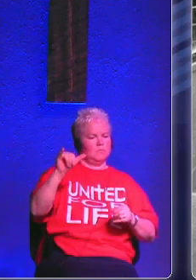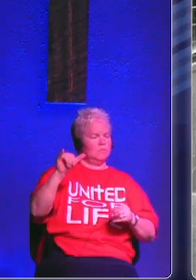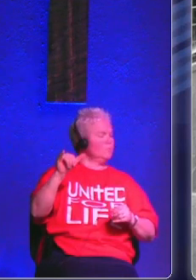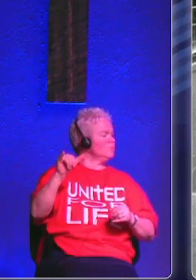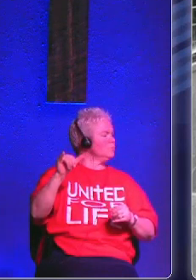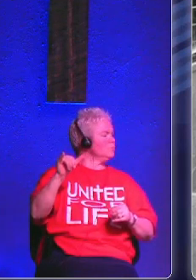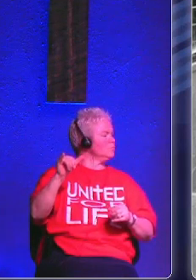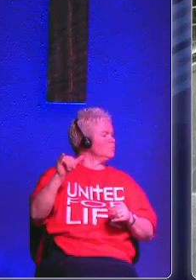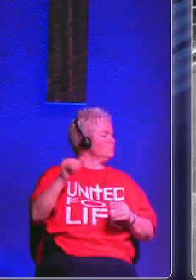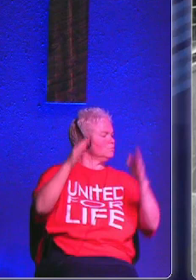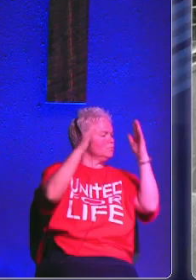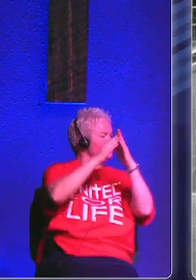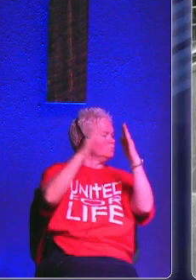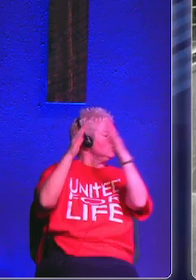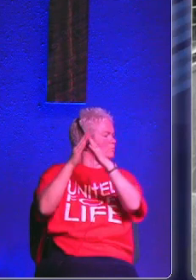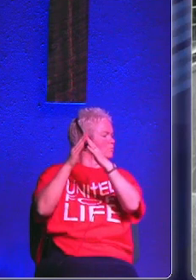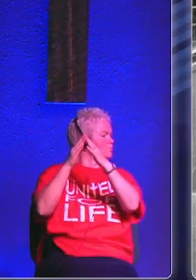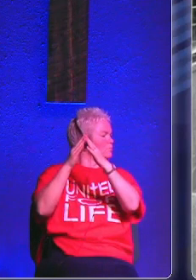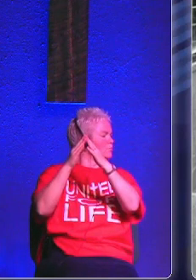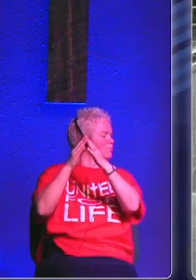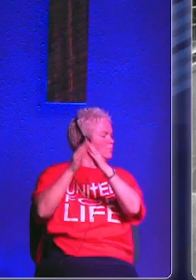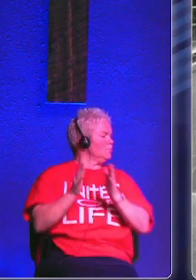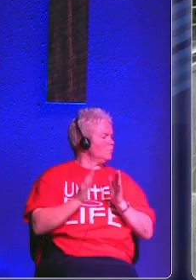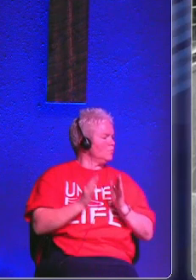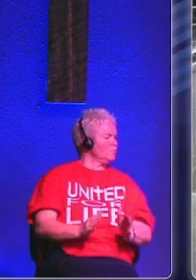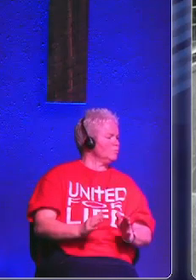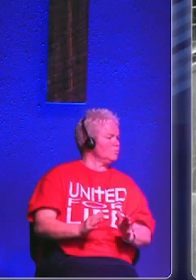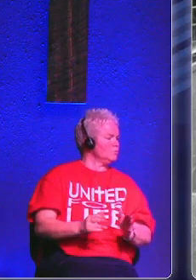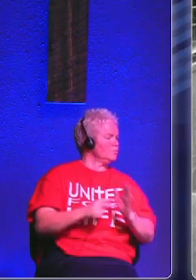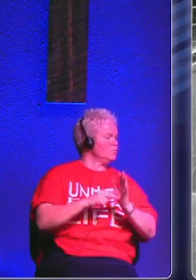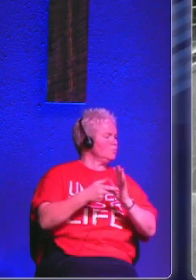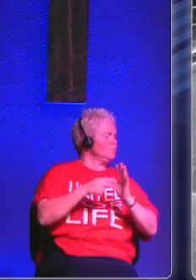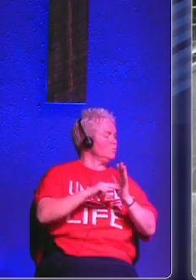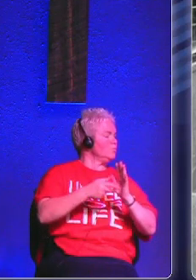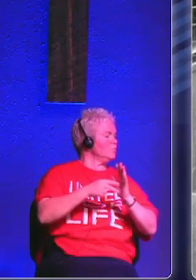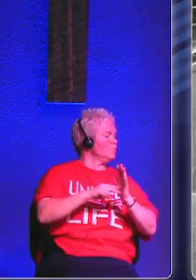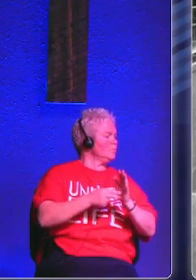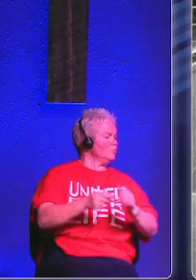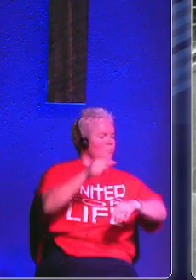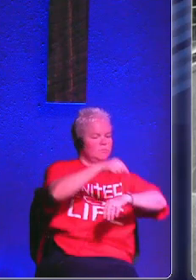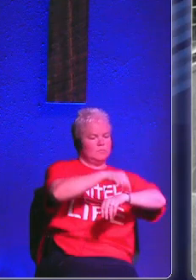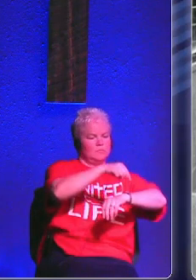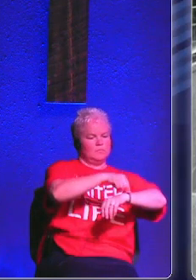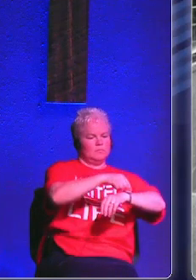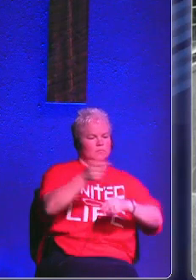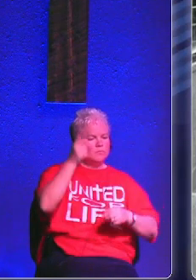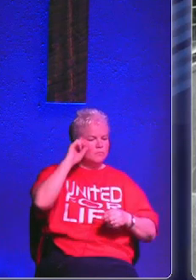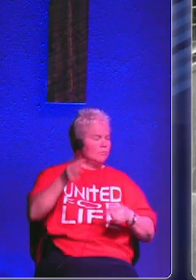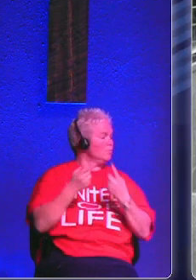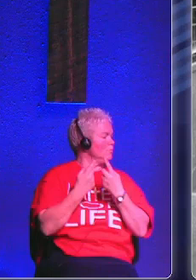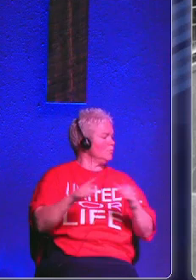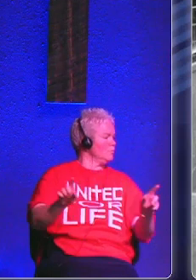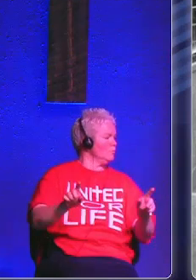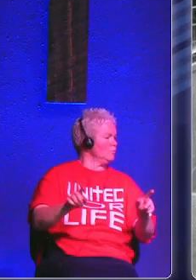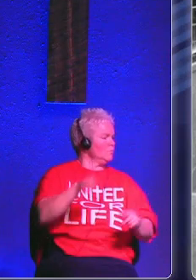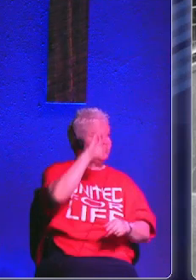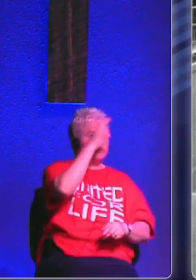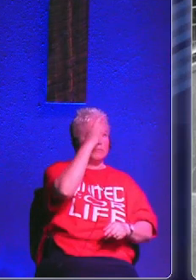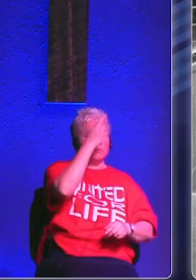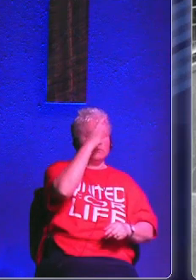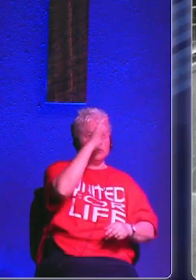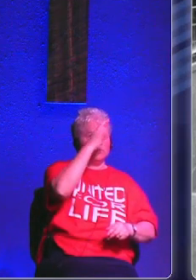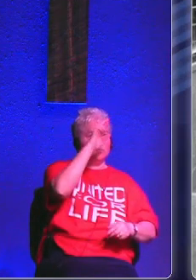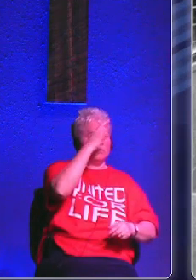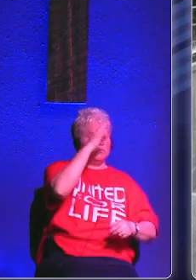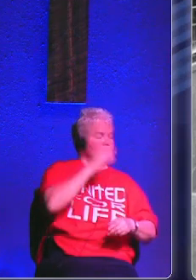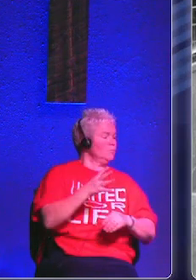see this in the complex community of humans. Same principle, but Many times it's for very different